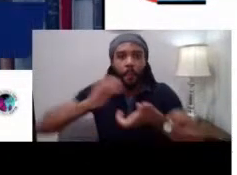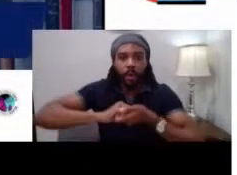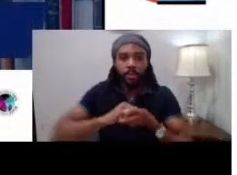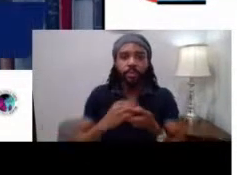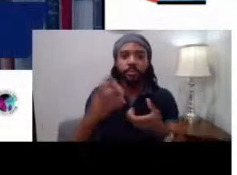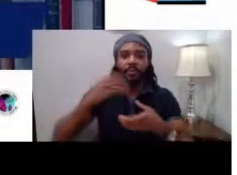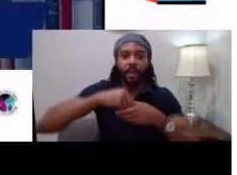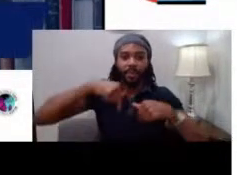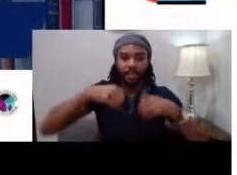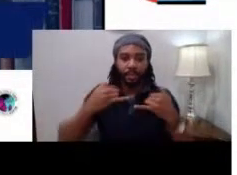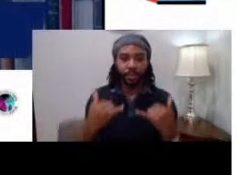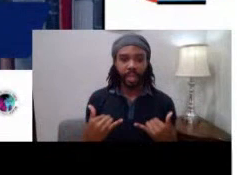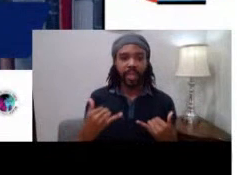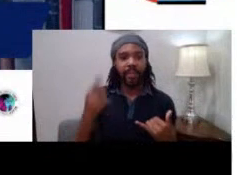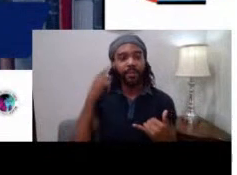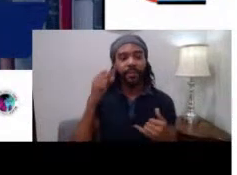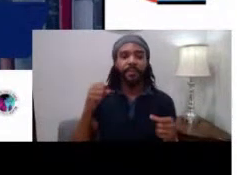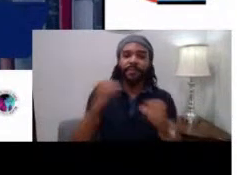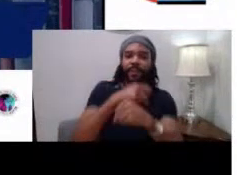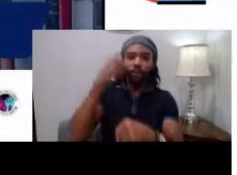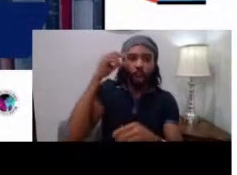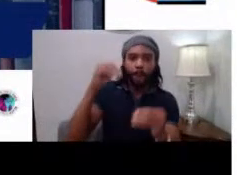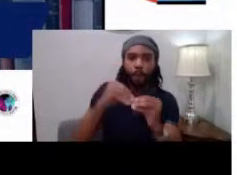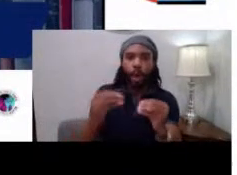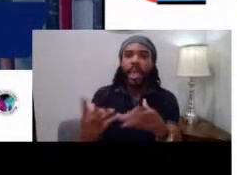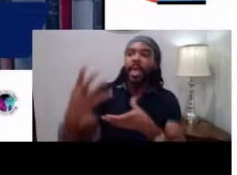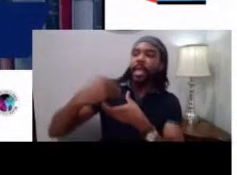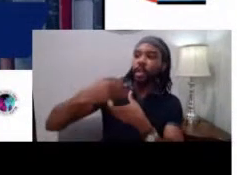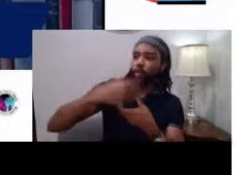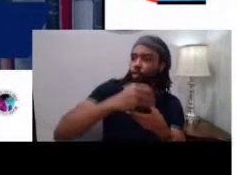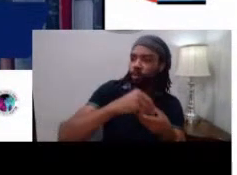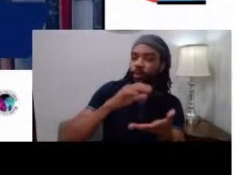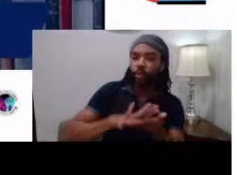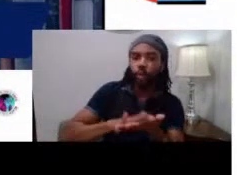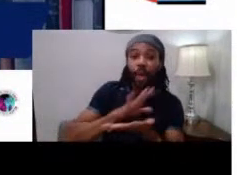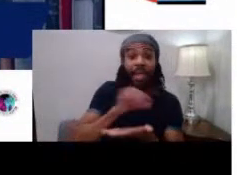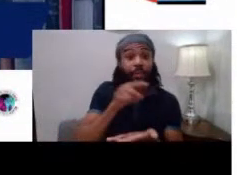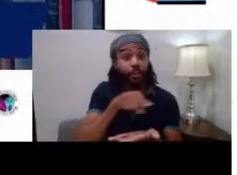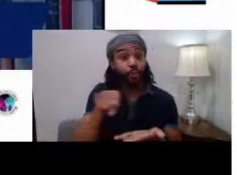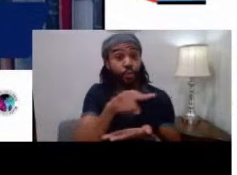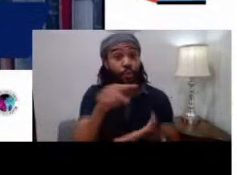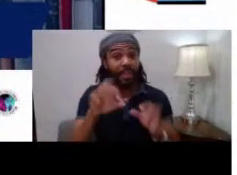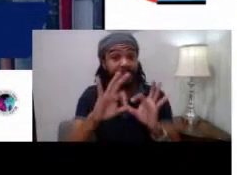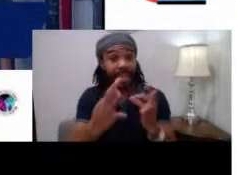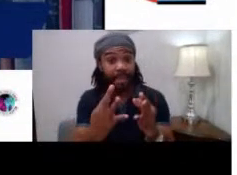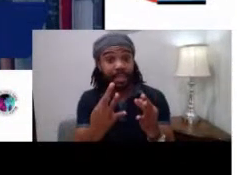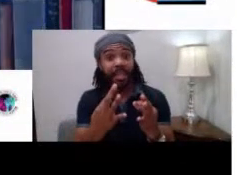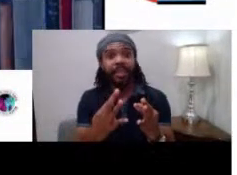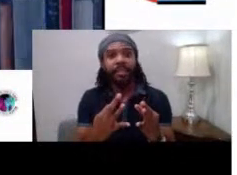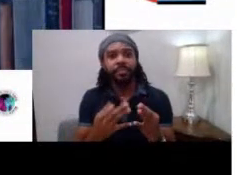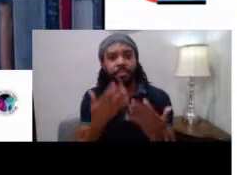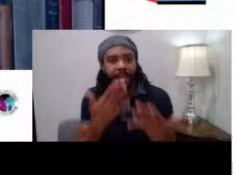more inclusive schools, and to you, the families and communities that make the work possible.